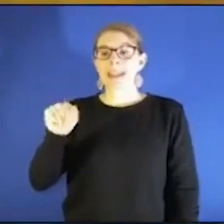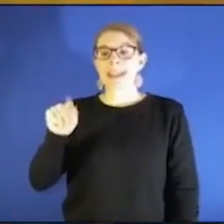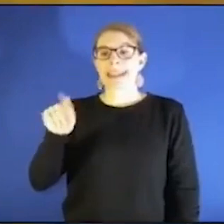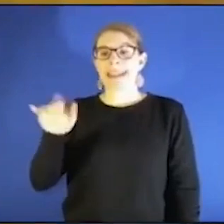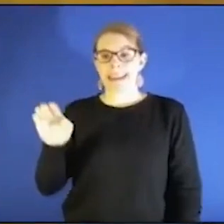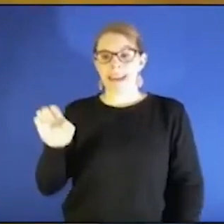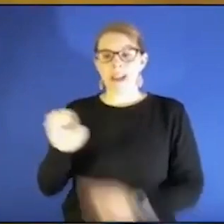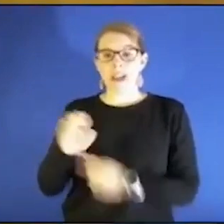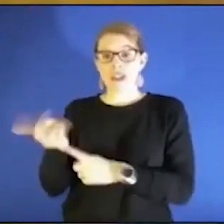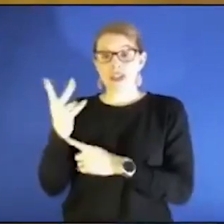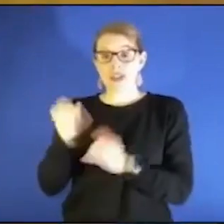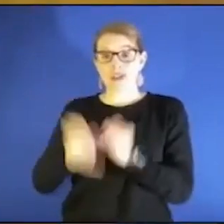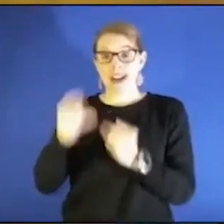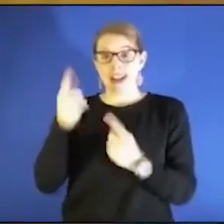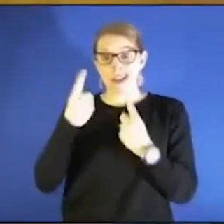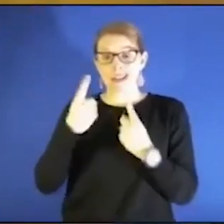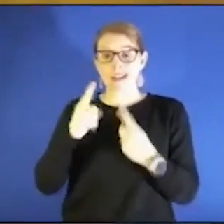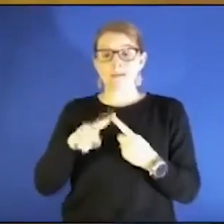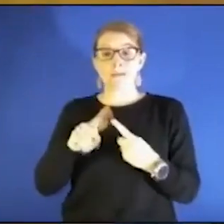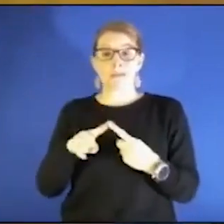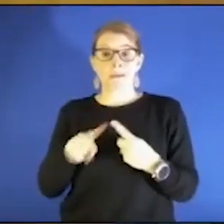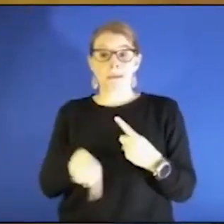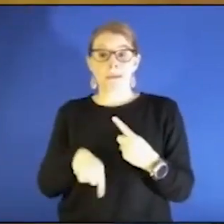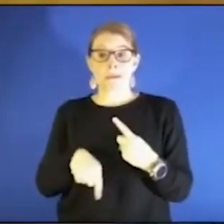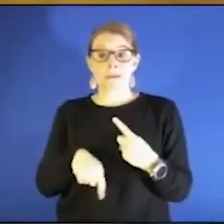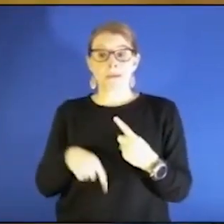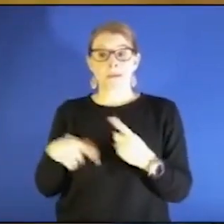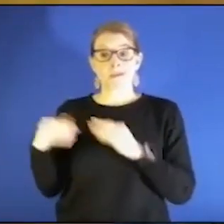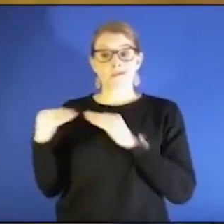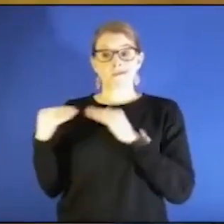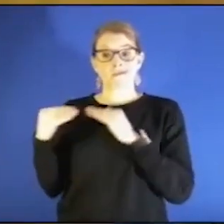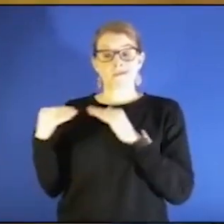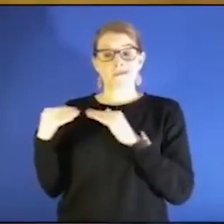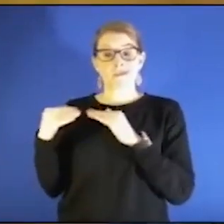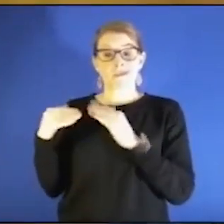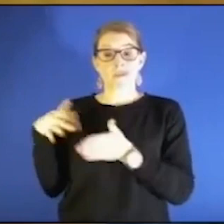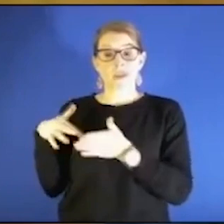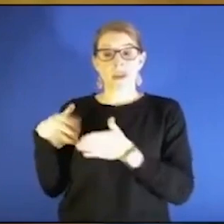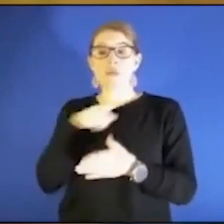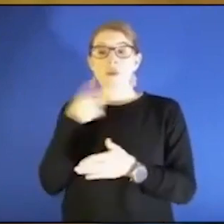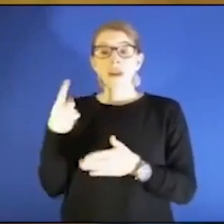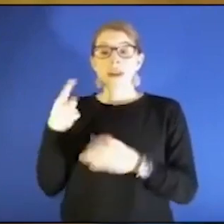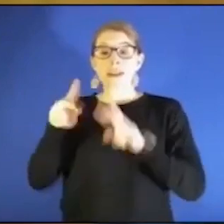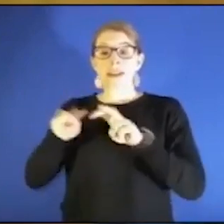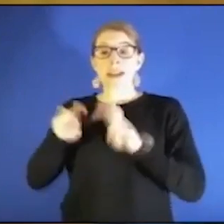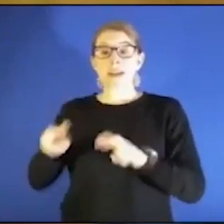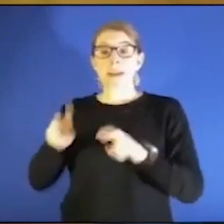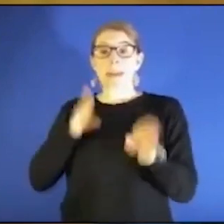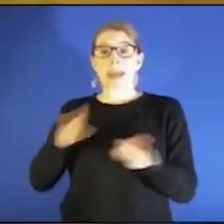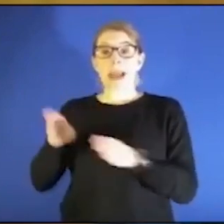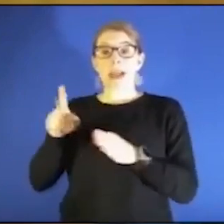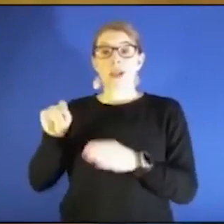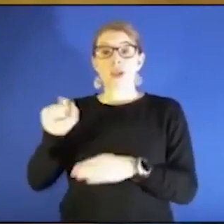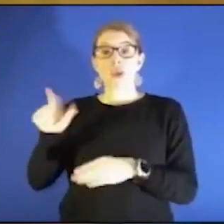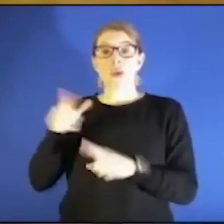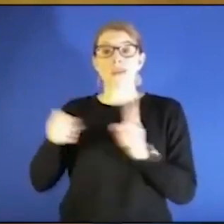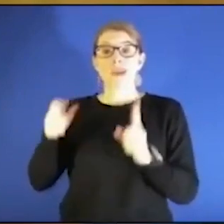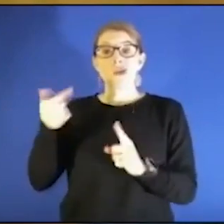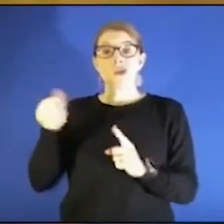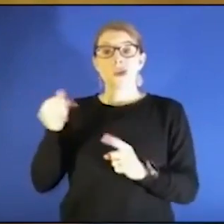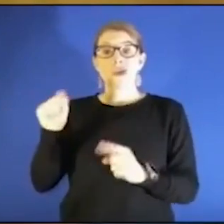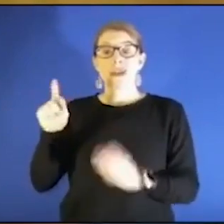final thoughts. First of all, a colleague of mine has a risk assessment planning tool from Georgia Tech. If you just